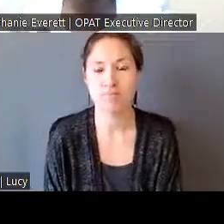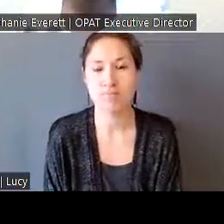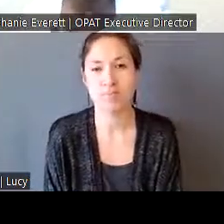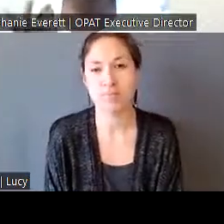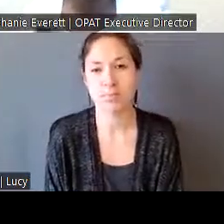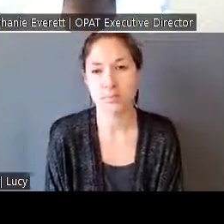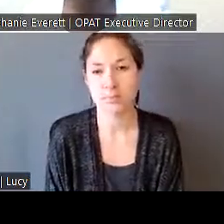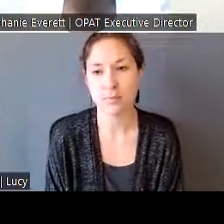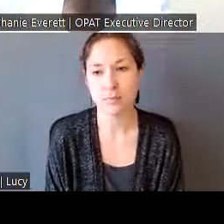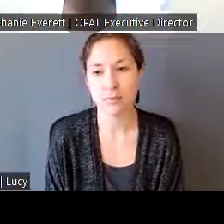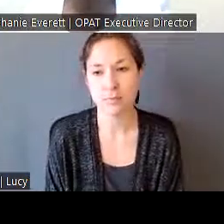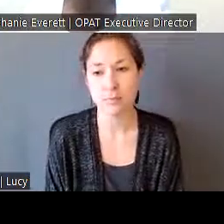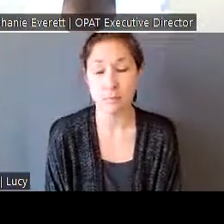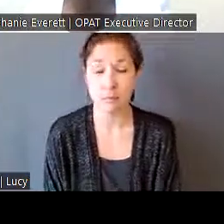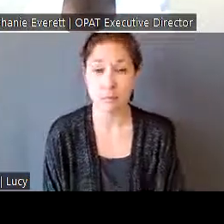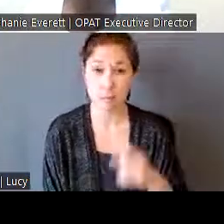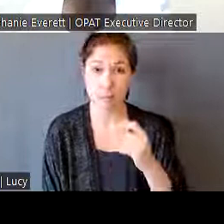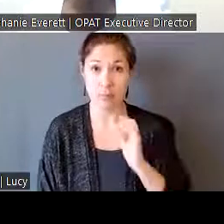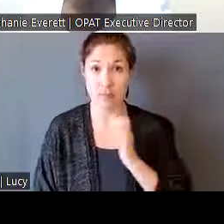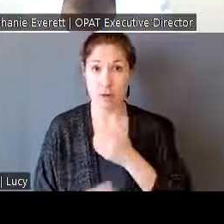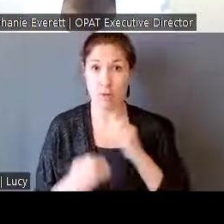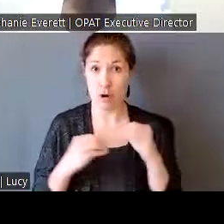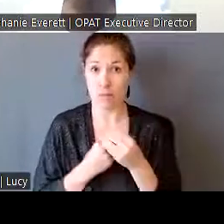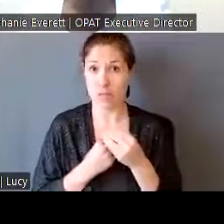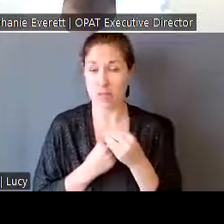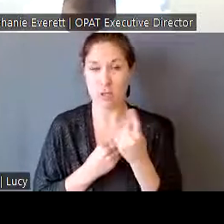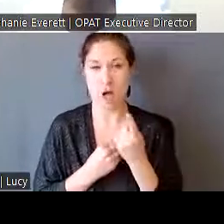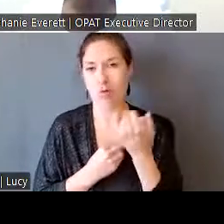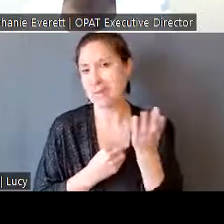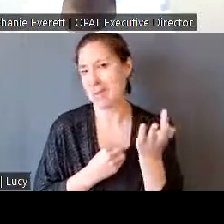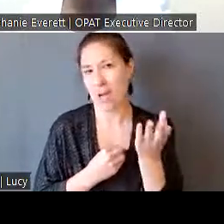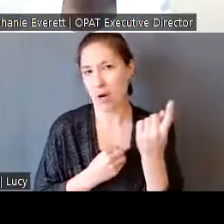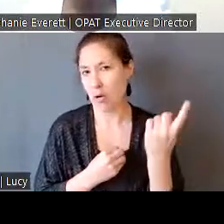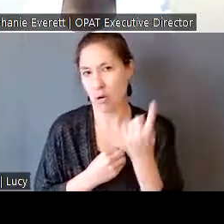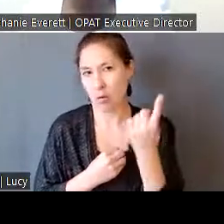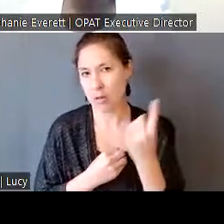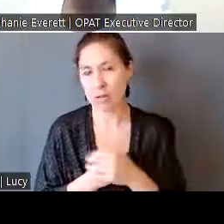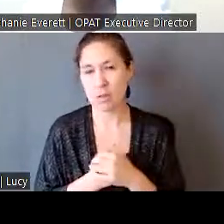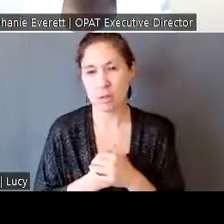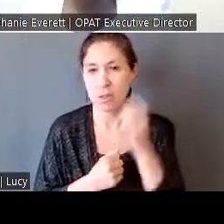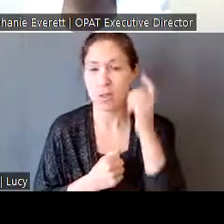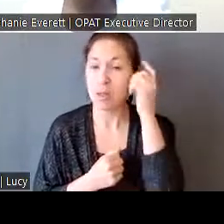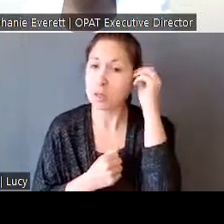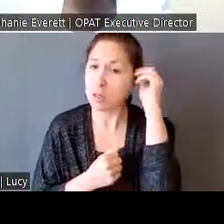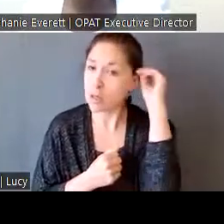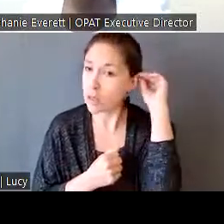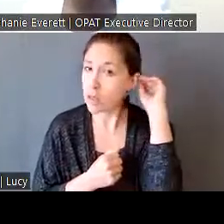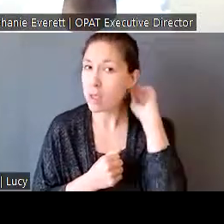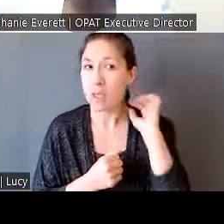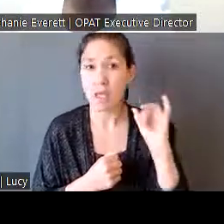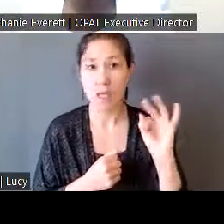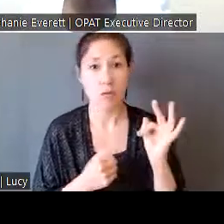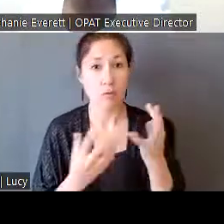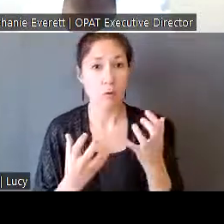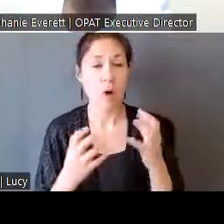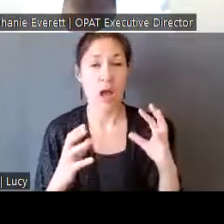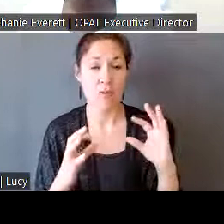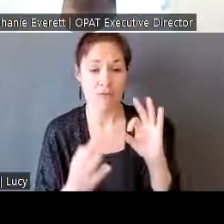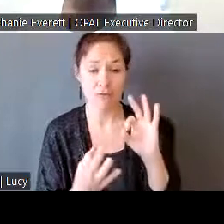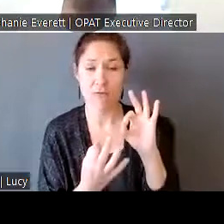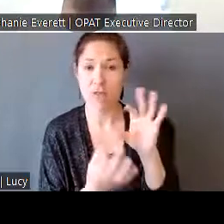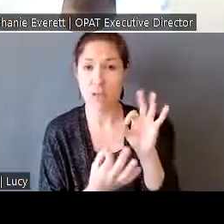And our office is on at all times. So if anyone wants feedback on those meetings, you can always